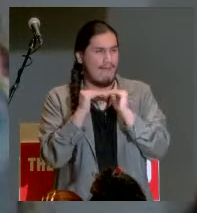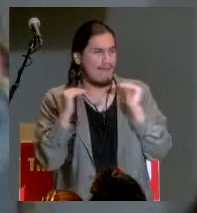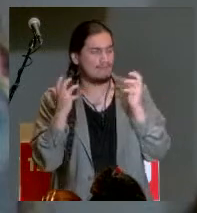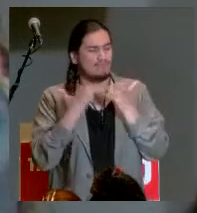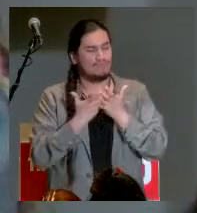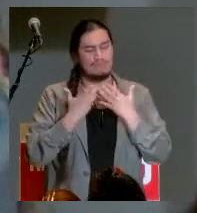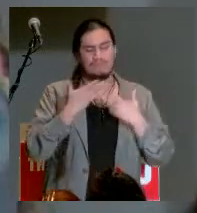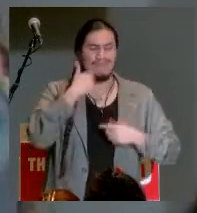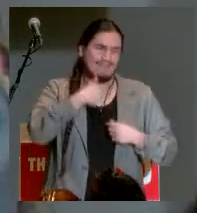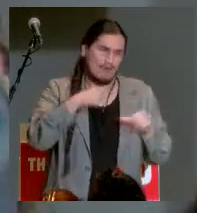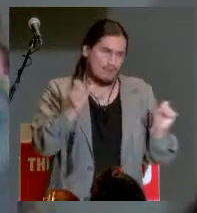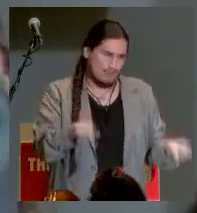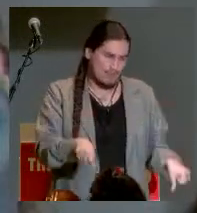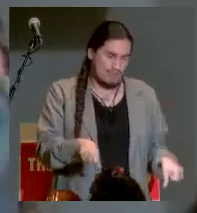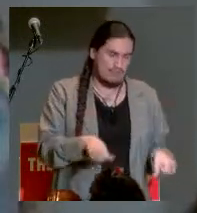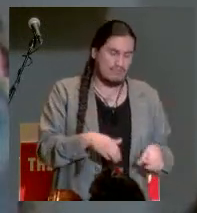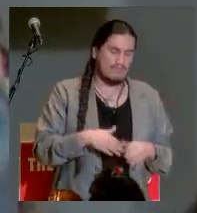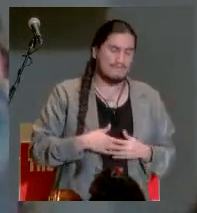can